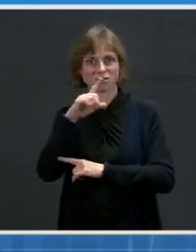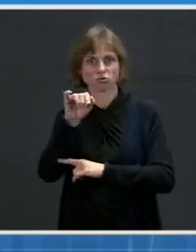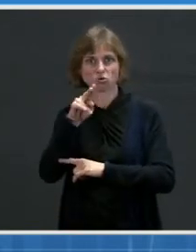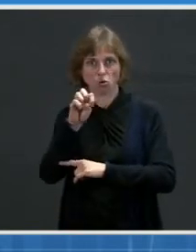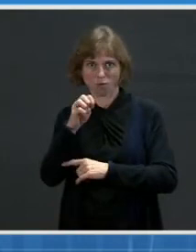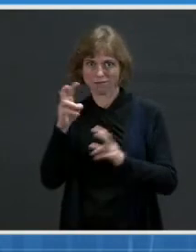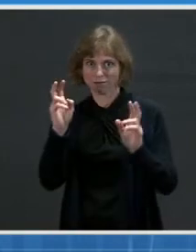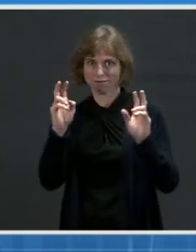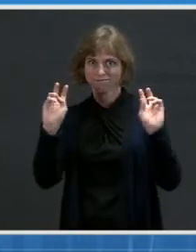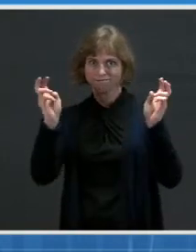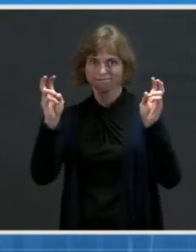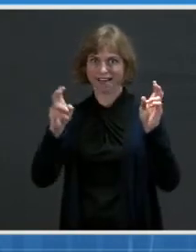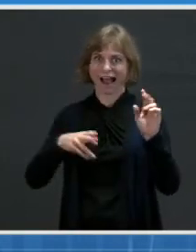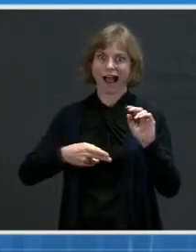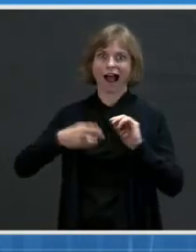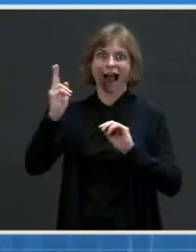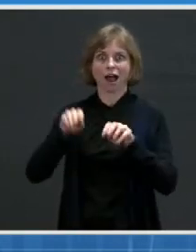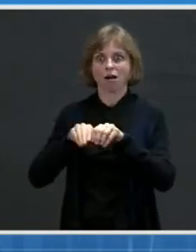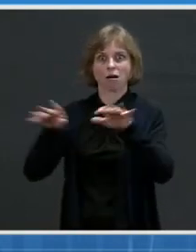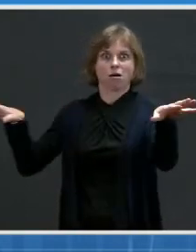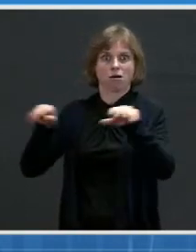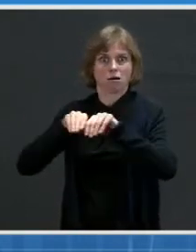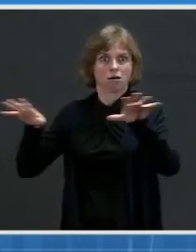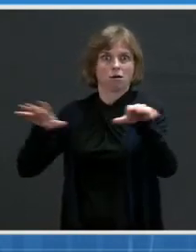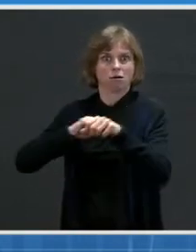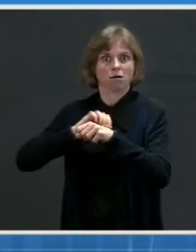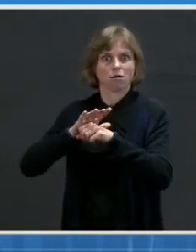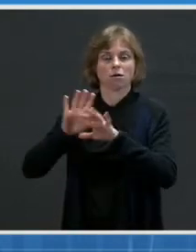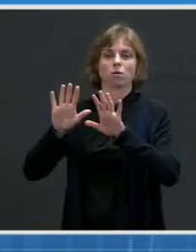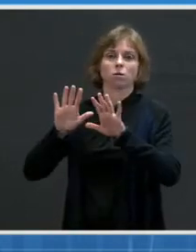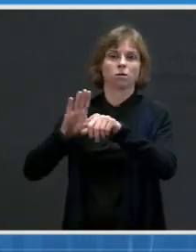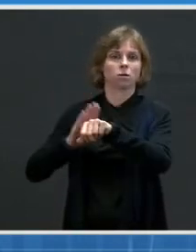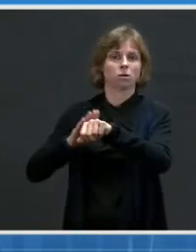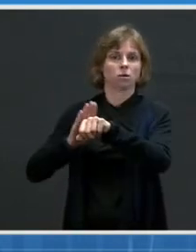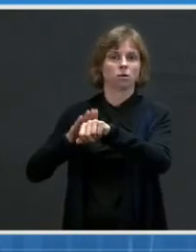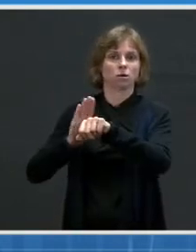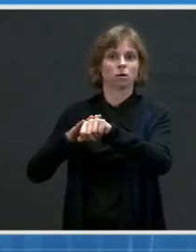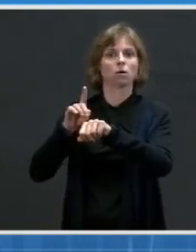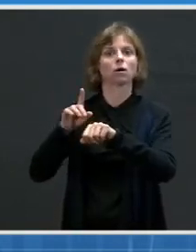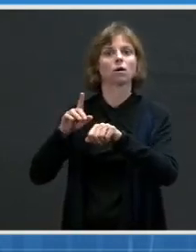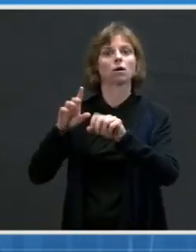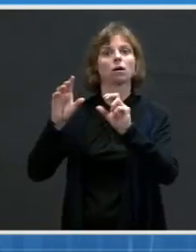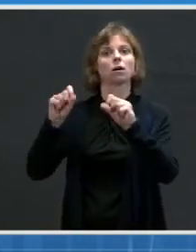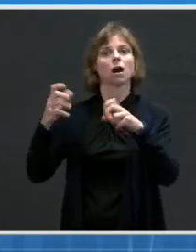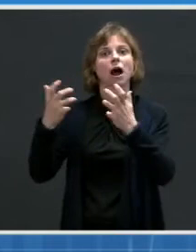encourage at least the K-5 students to return to school in hybrid or reduced